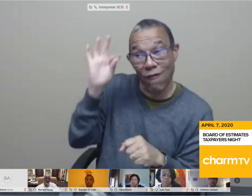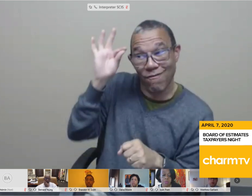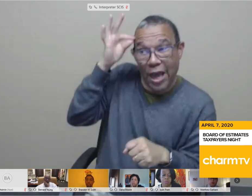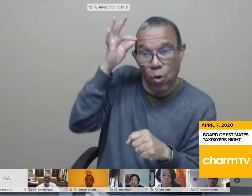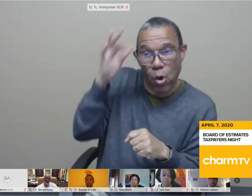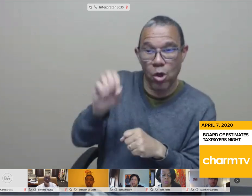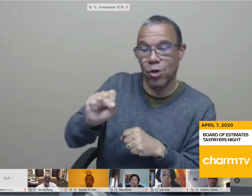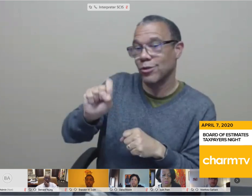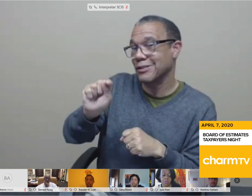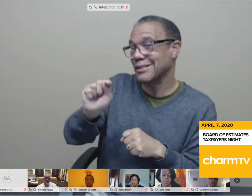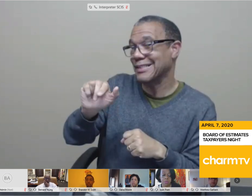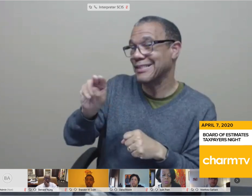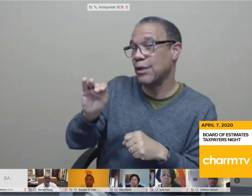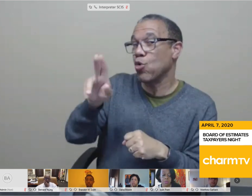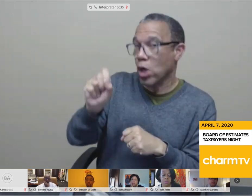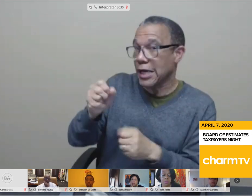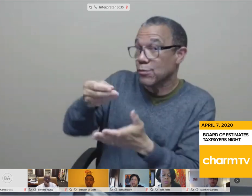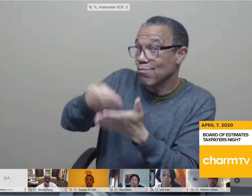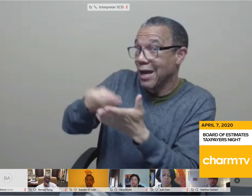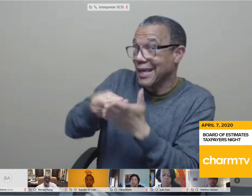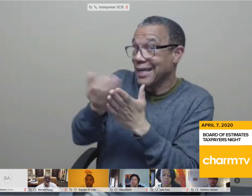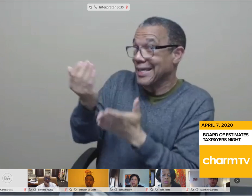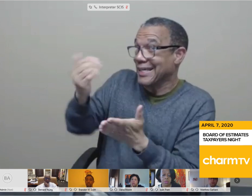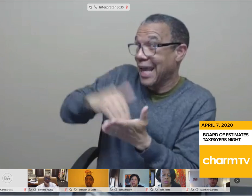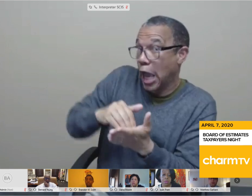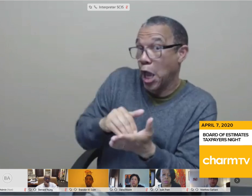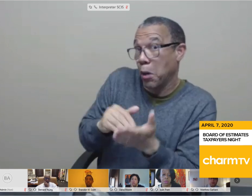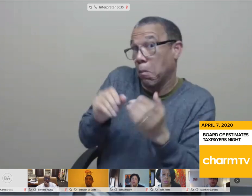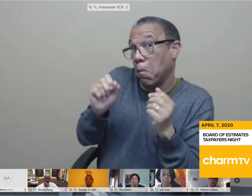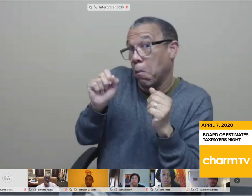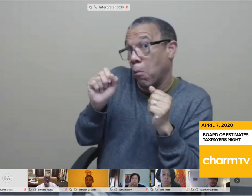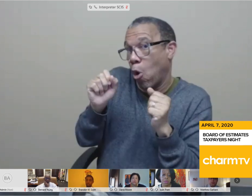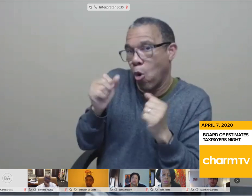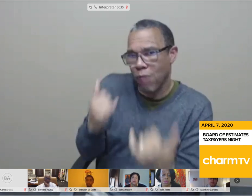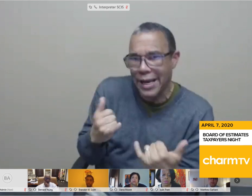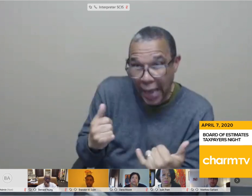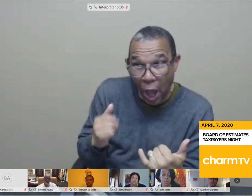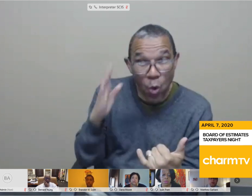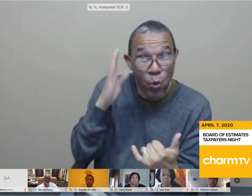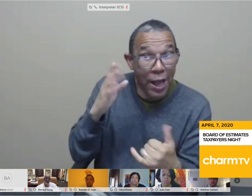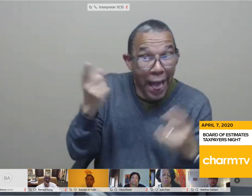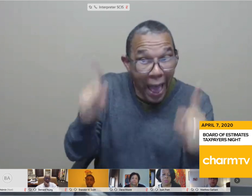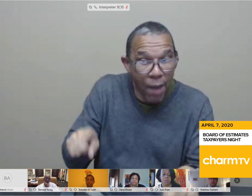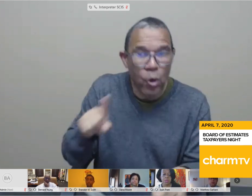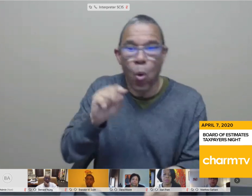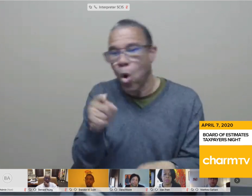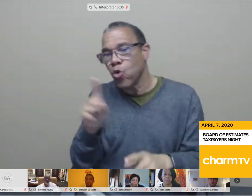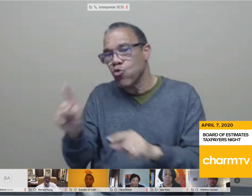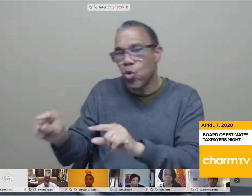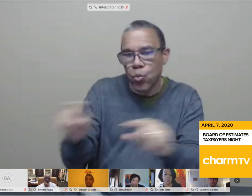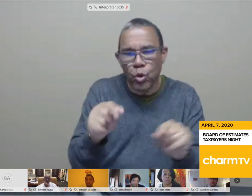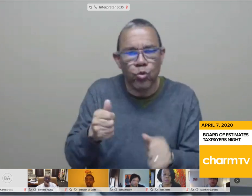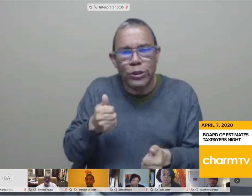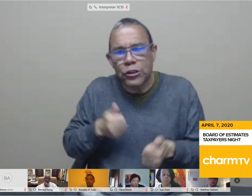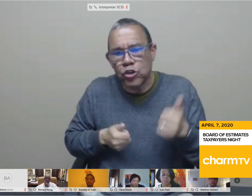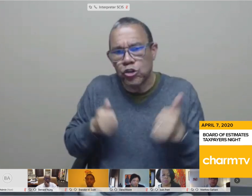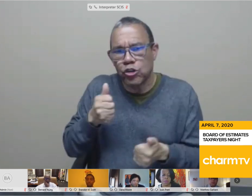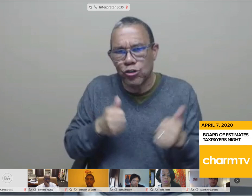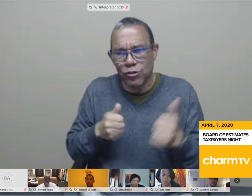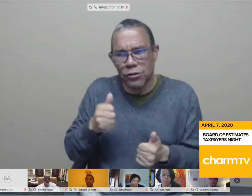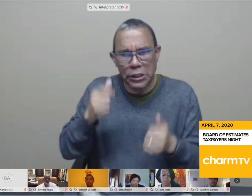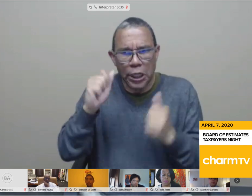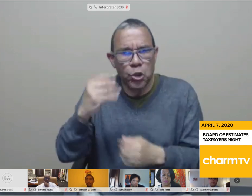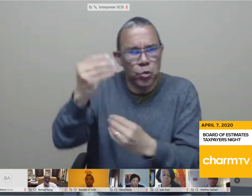Can you talk at all about that, or is that just sort of a rumor at this point, or is that something that may be coming to also help assist